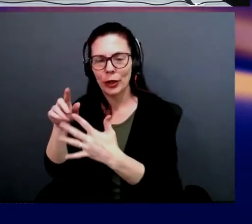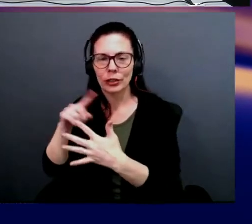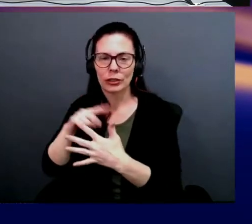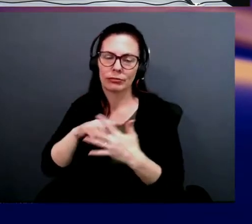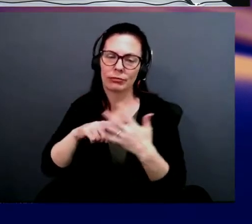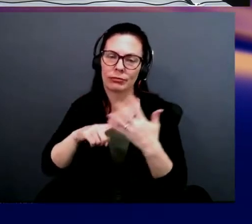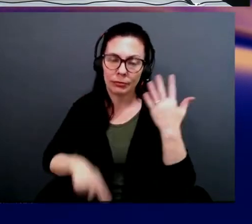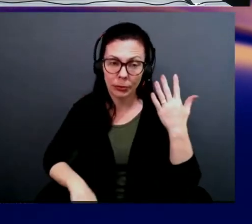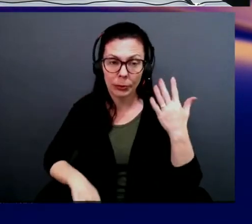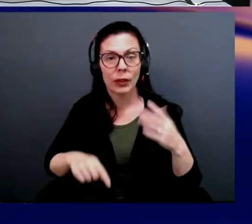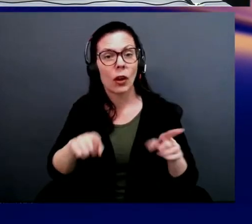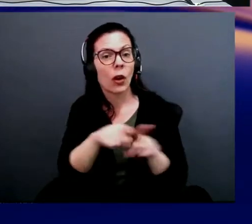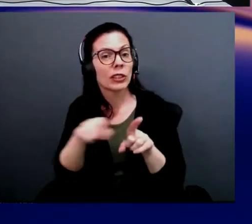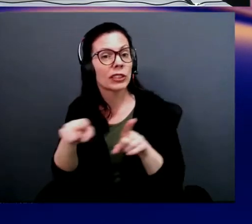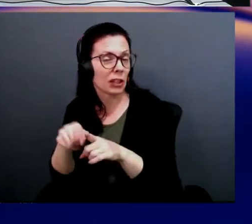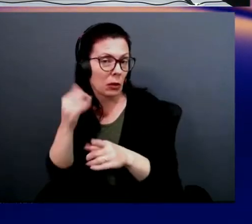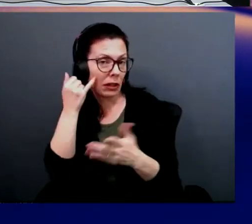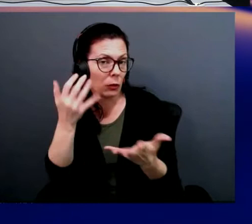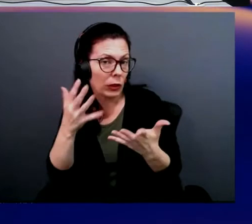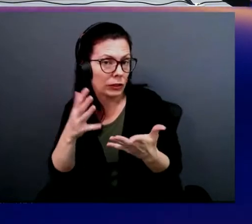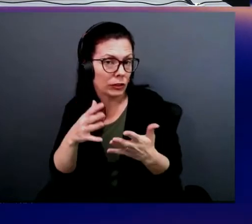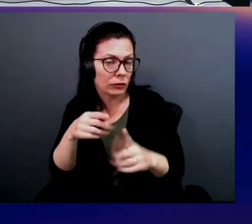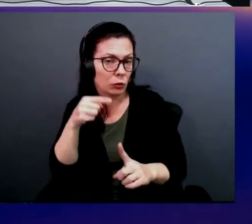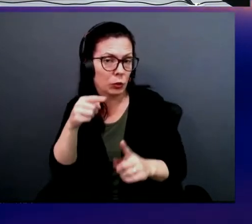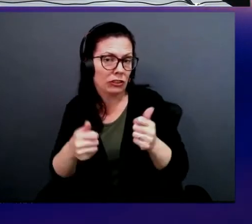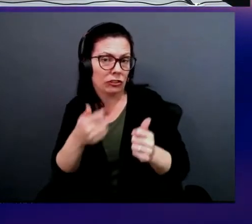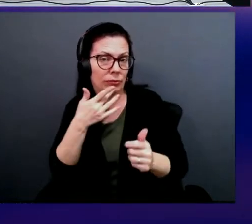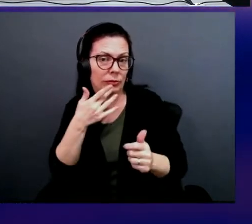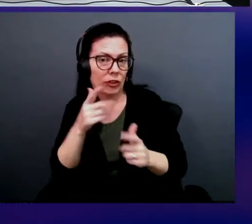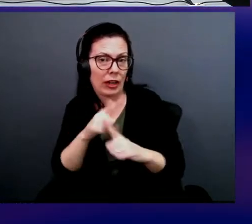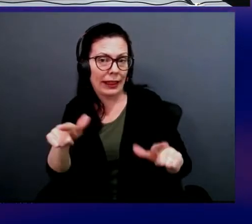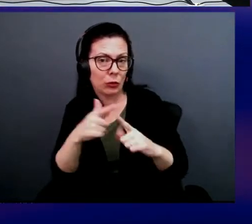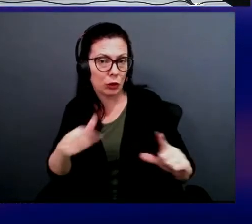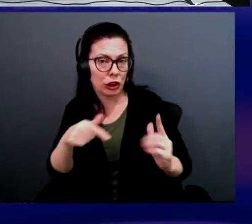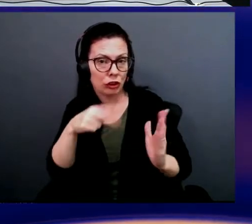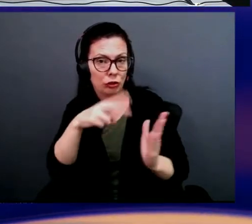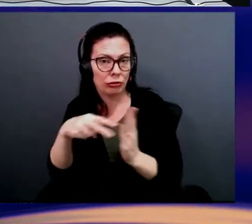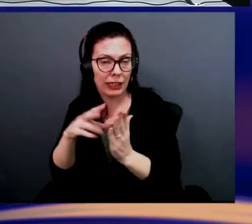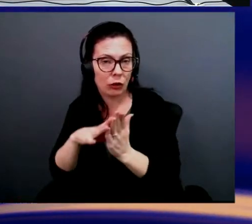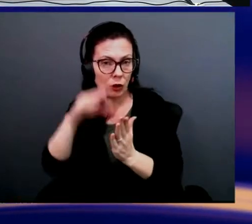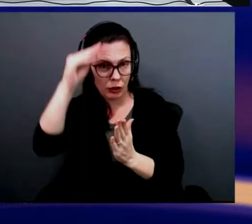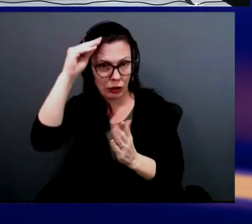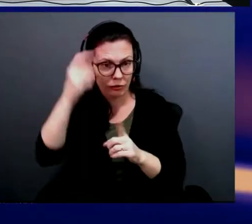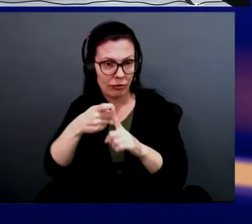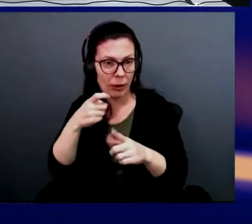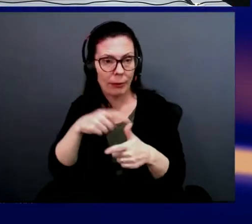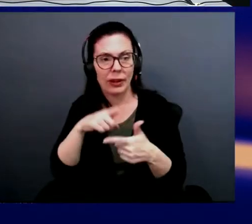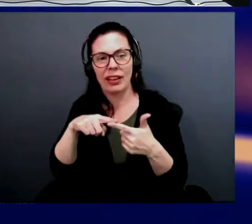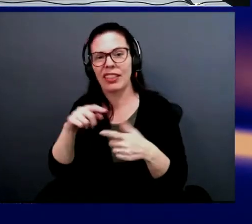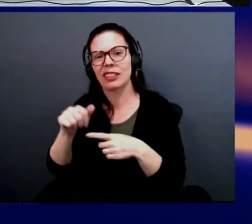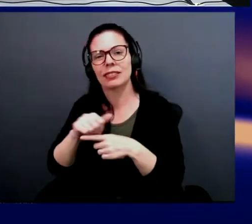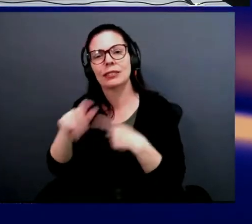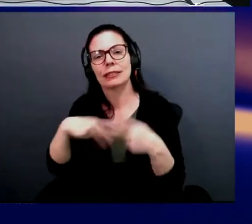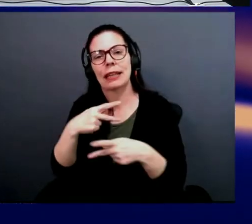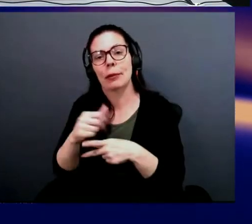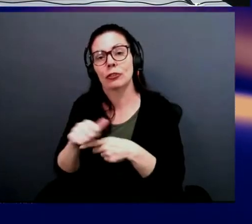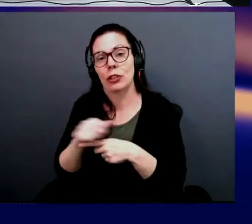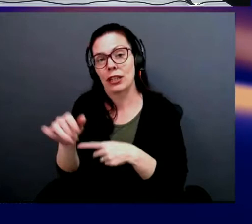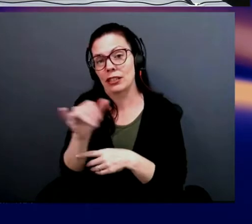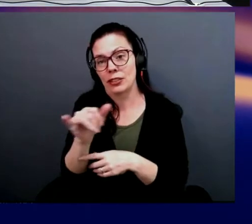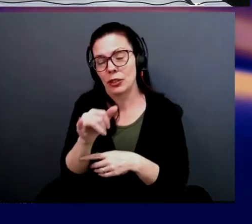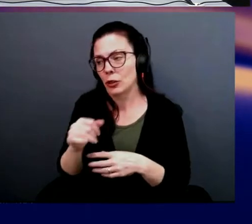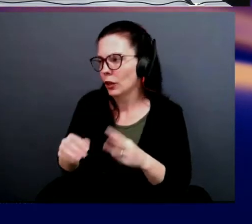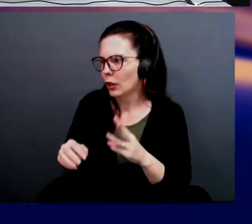what language you might want to attend your courses through, and what type of training you'd want to filter for. So let's show our learners how to get to